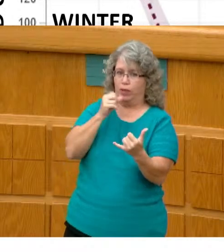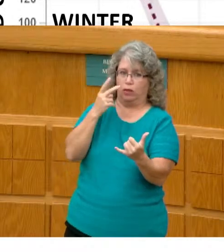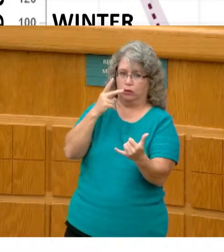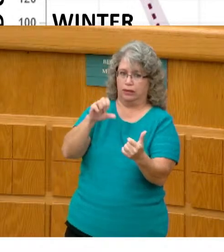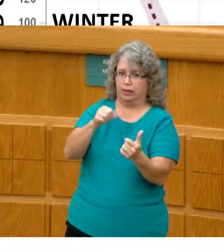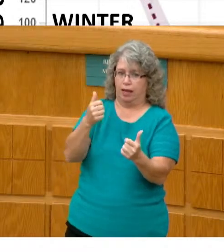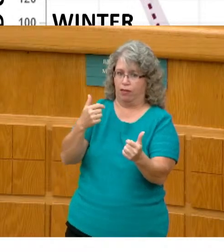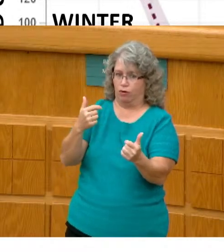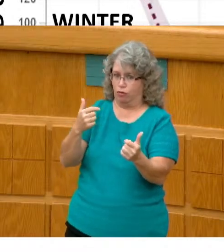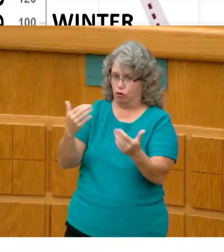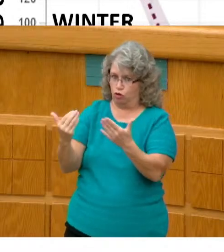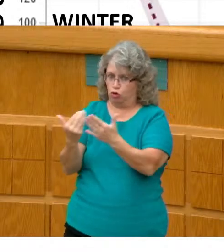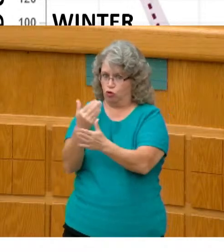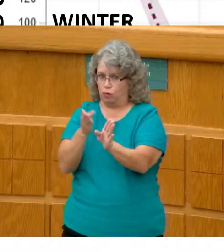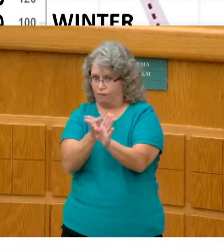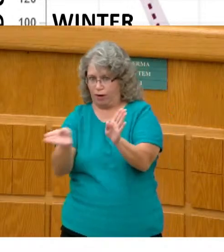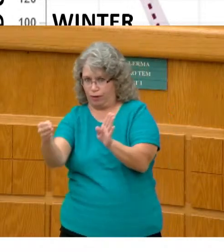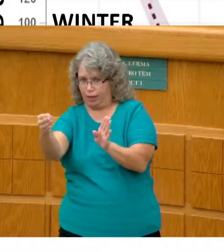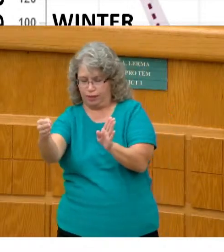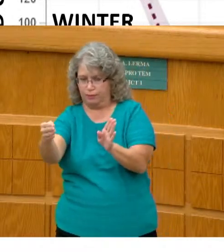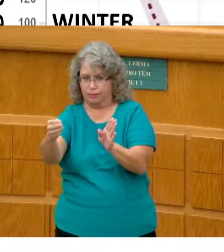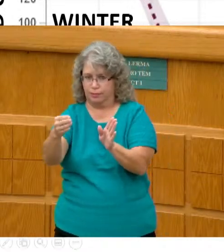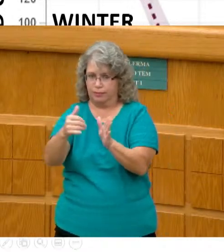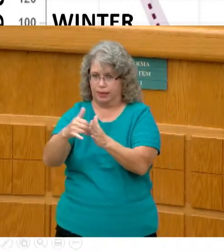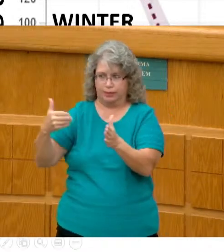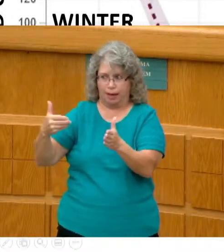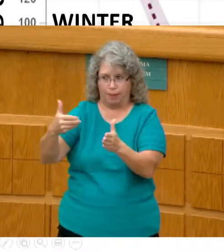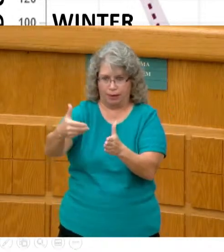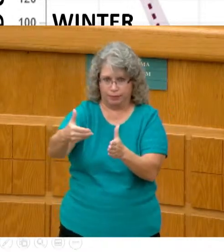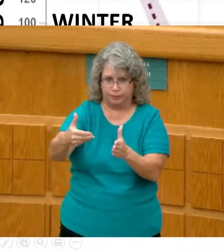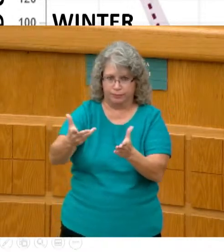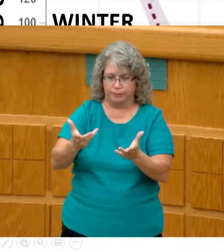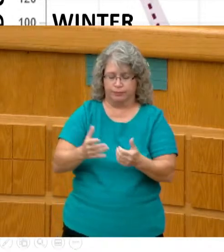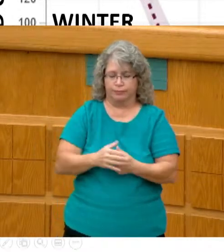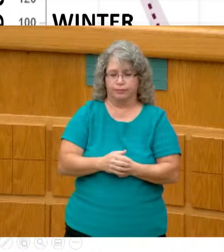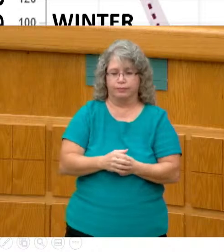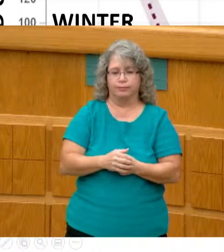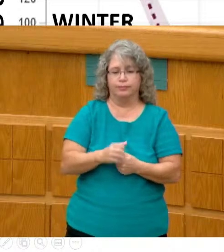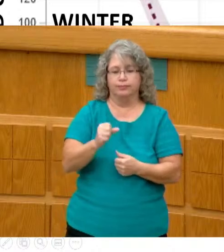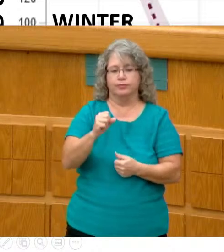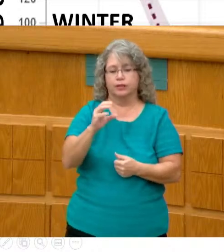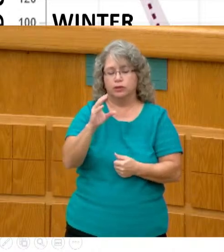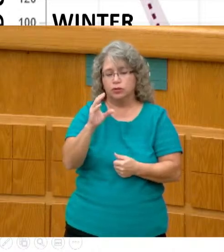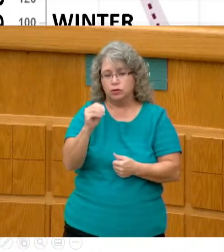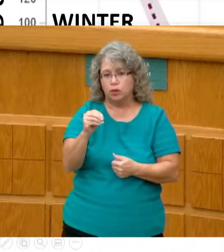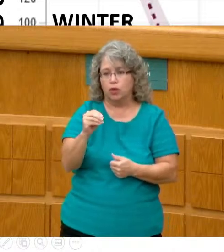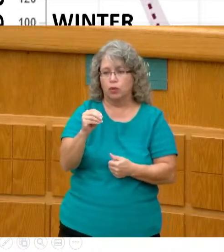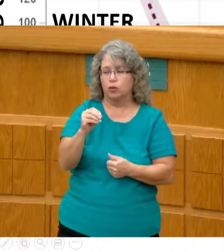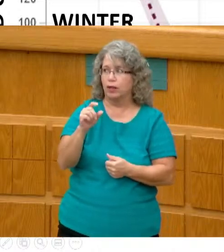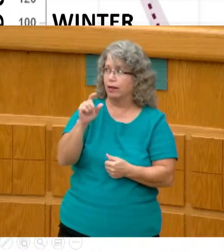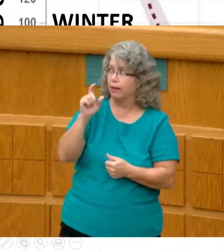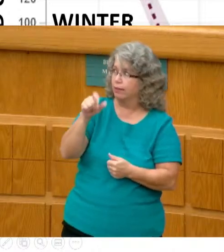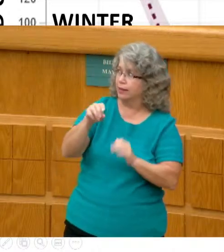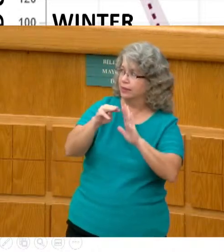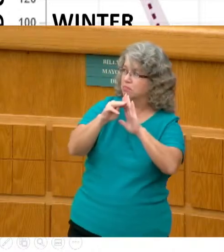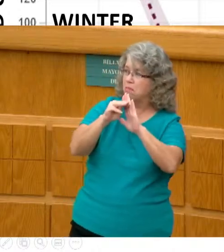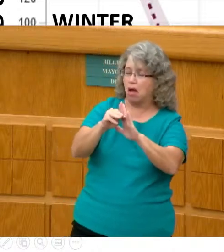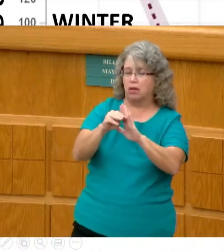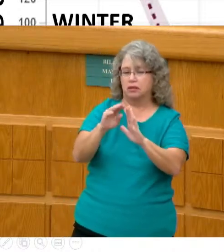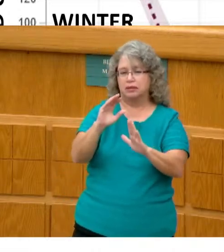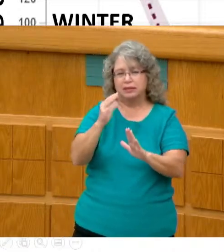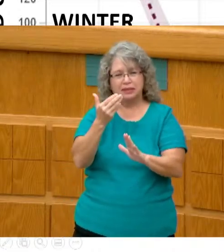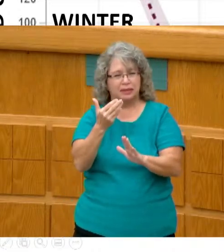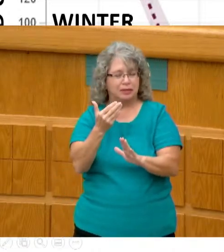transmissive, at least here locally. And so this seems like a far-fetched sort of projection. Again, it's